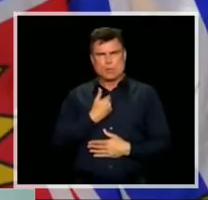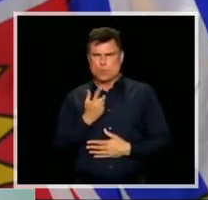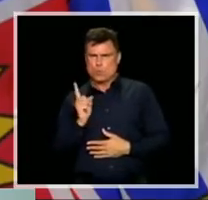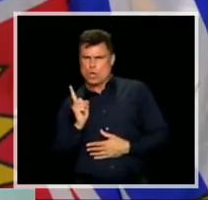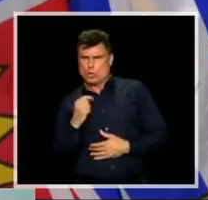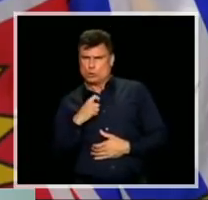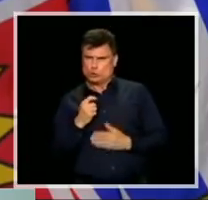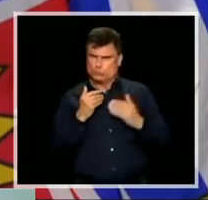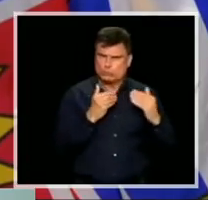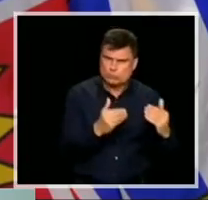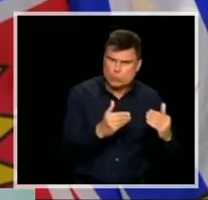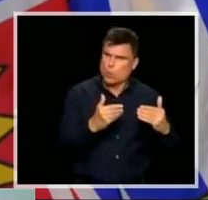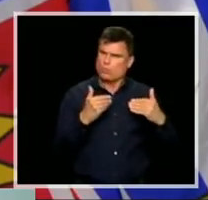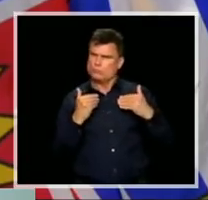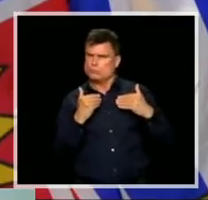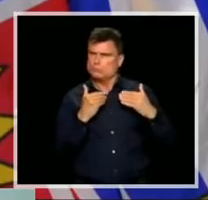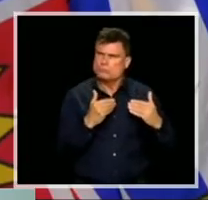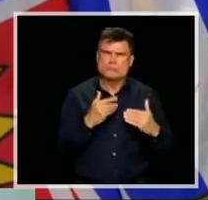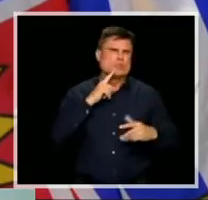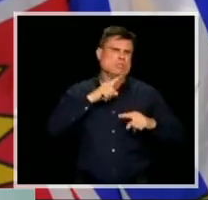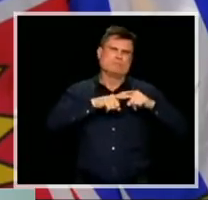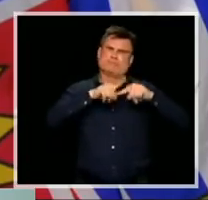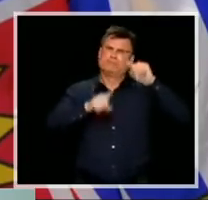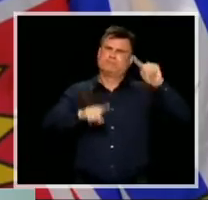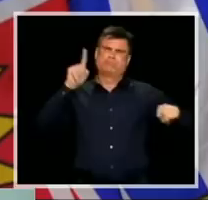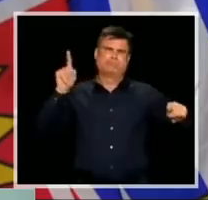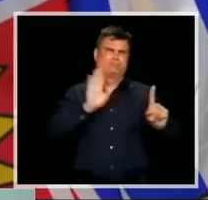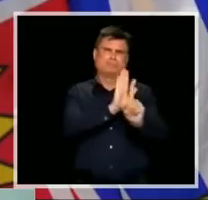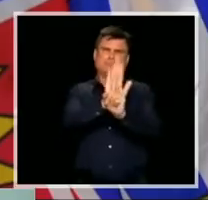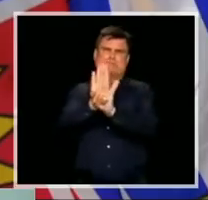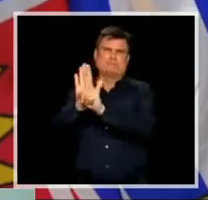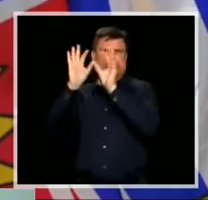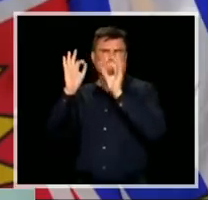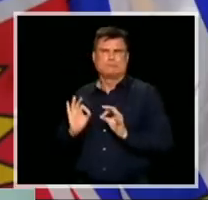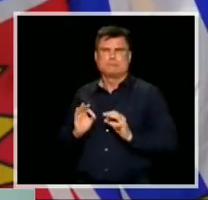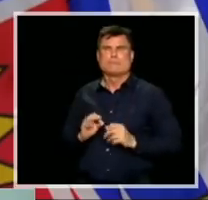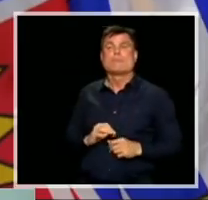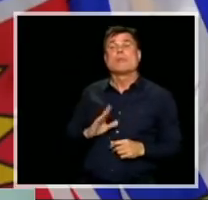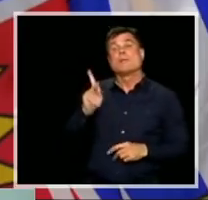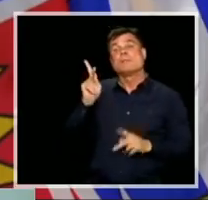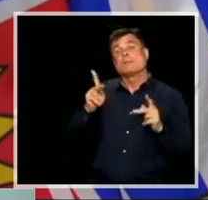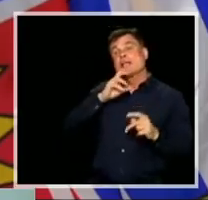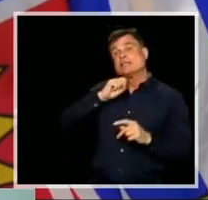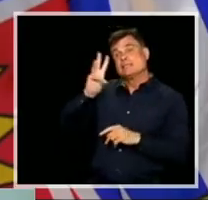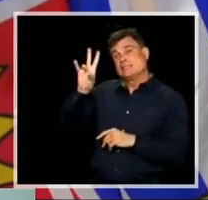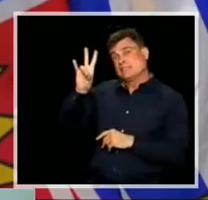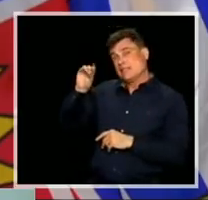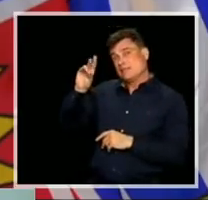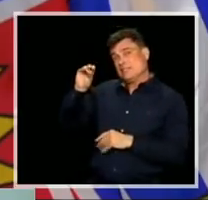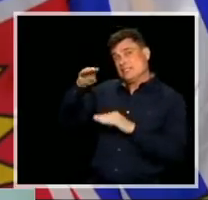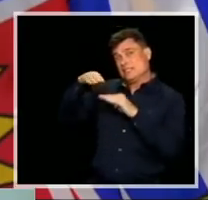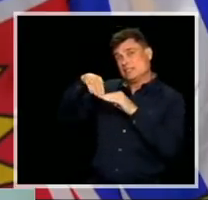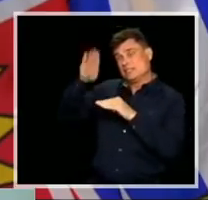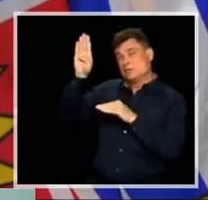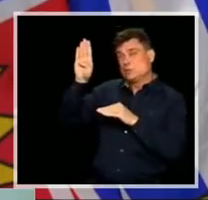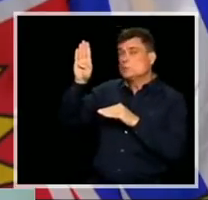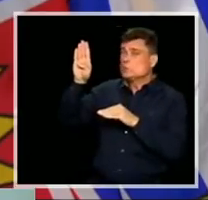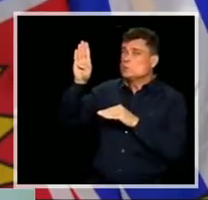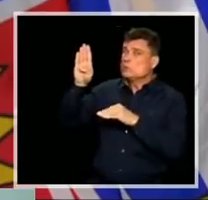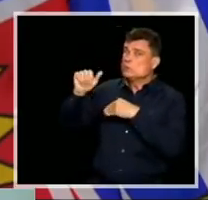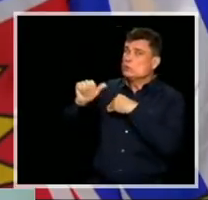And for those young people going to school next week, and for those who are staying home, I think that's great.